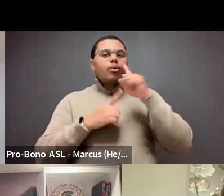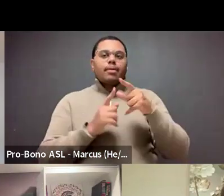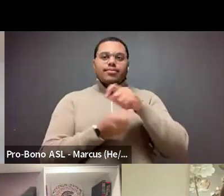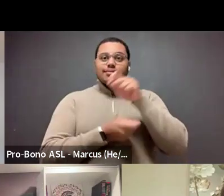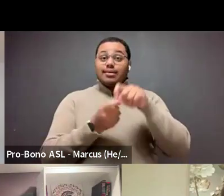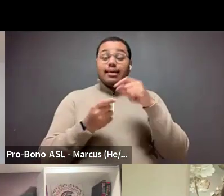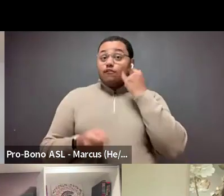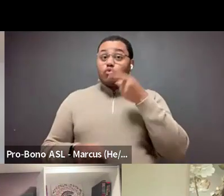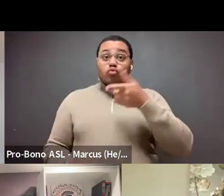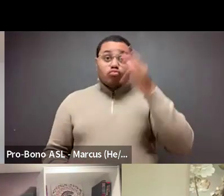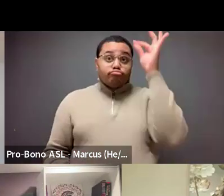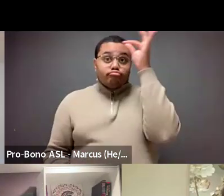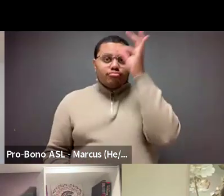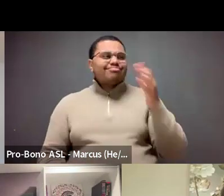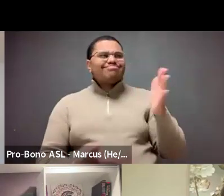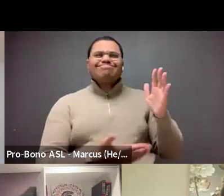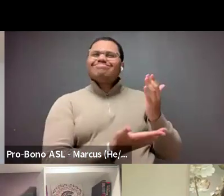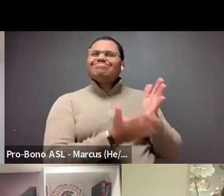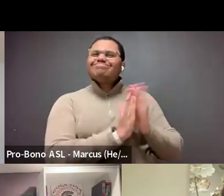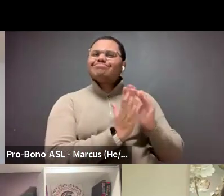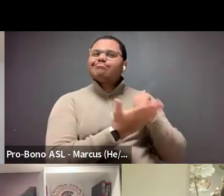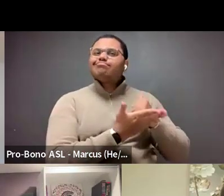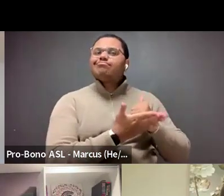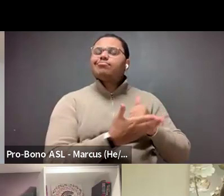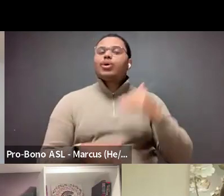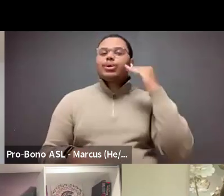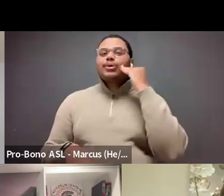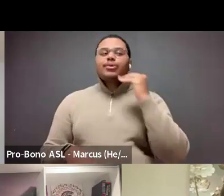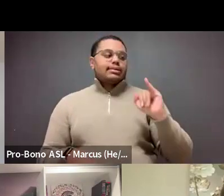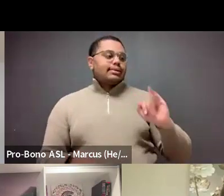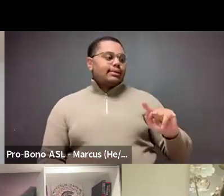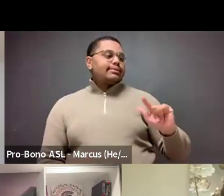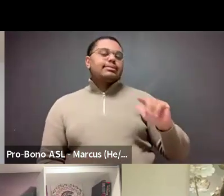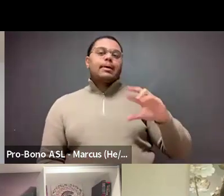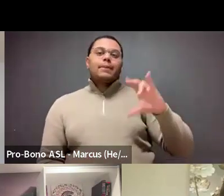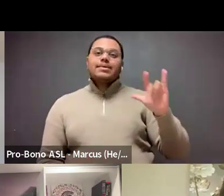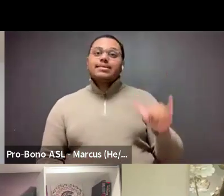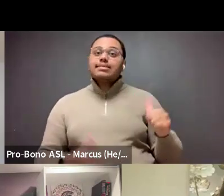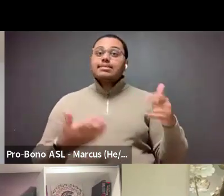help, is a great thing, but also knowing that there are intimacy choreographers,